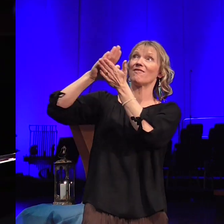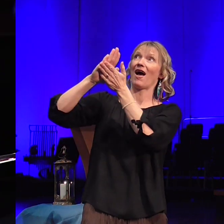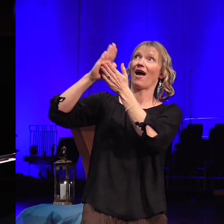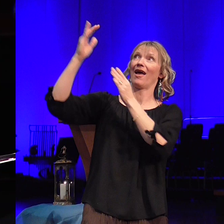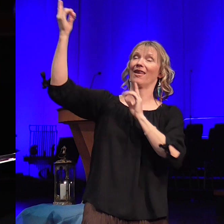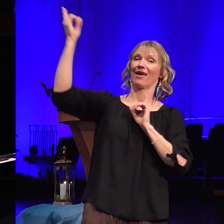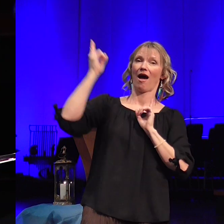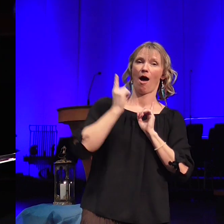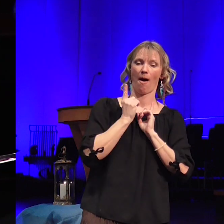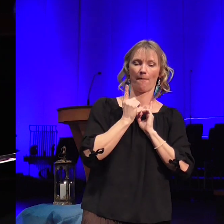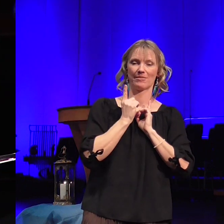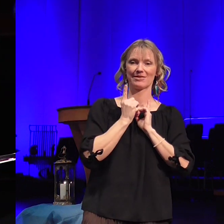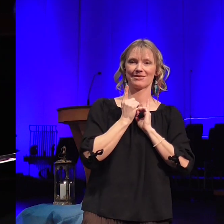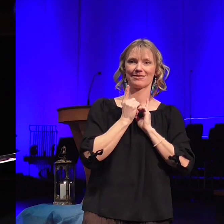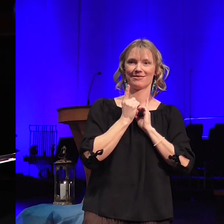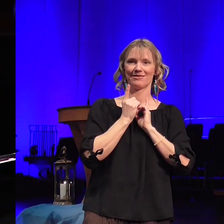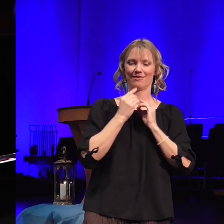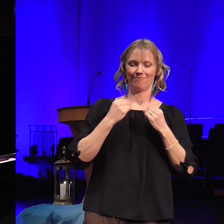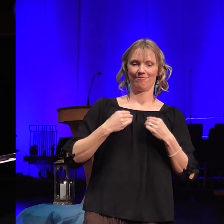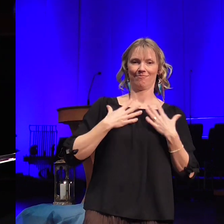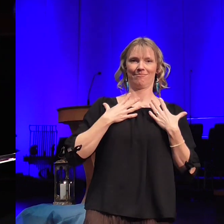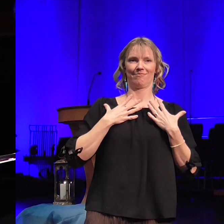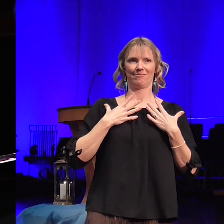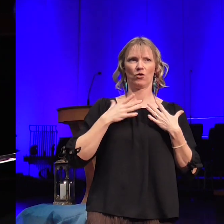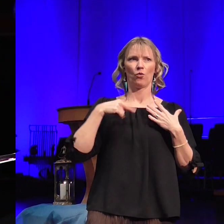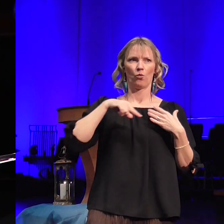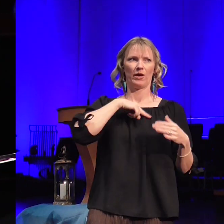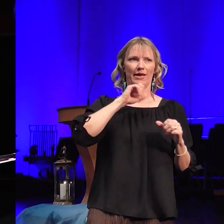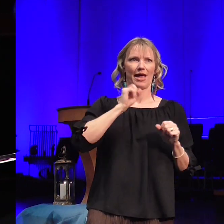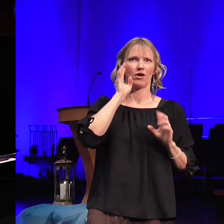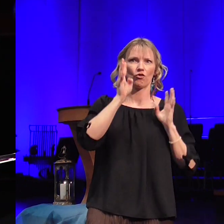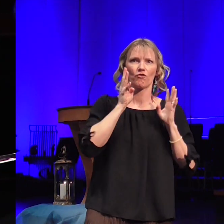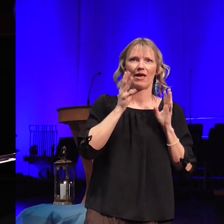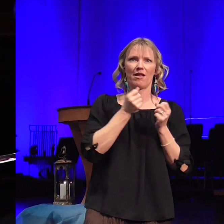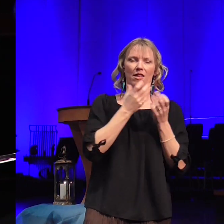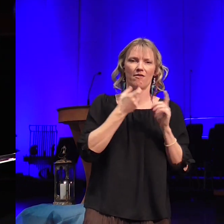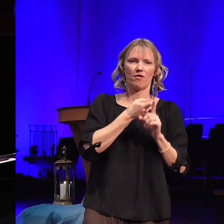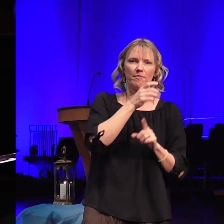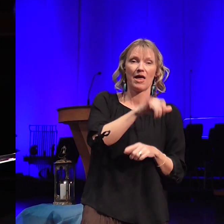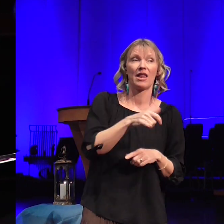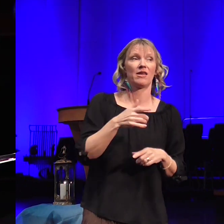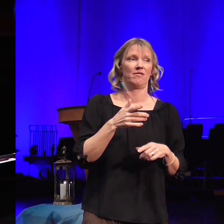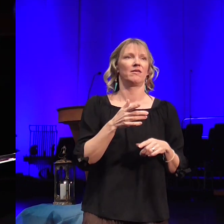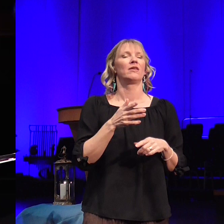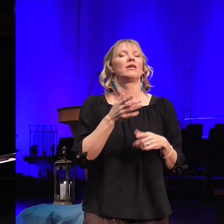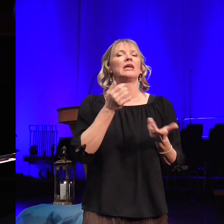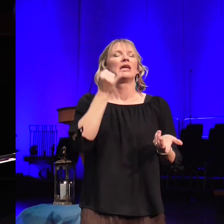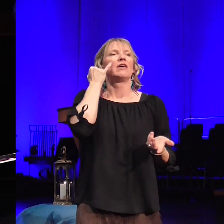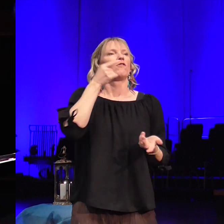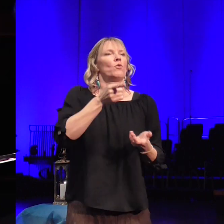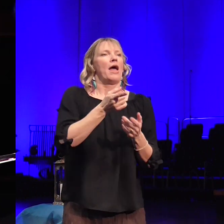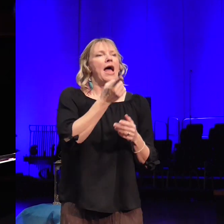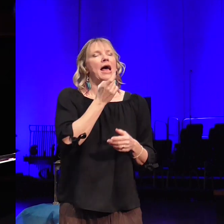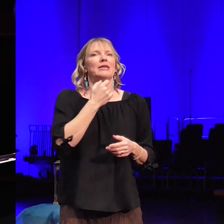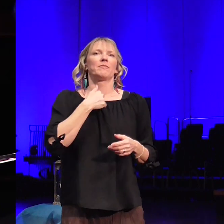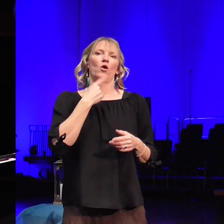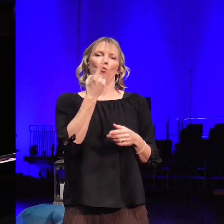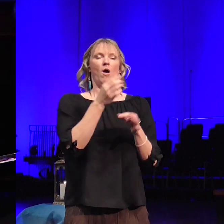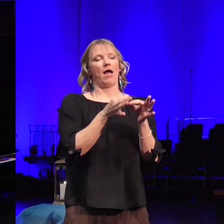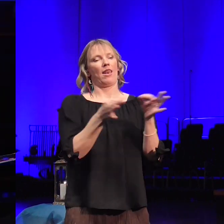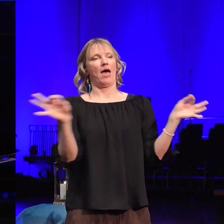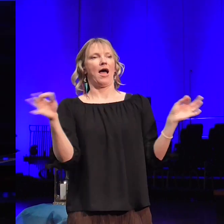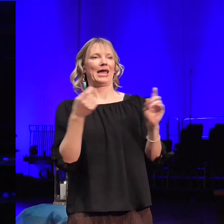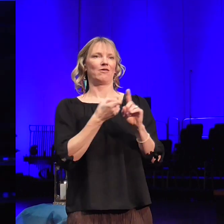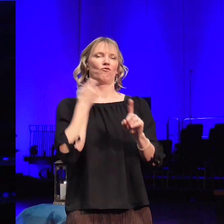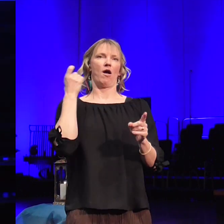Right. And it can create a lot out of that. Mm-hmm. You know, if you were to ask me to perhaps pick, one line from